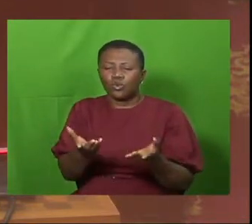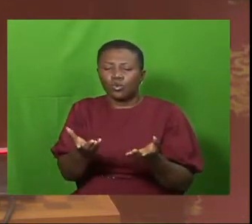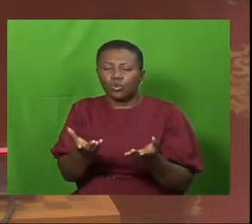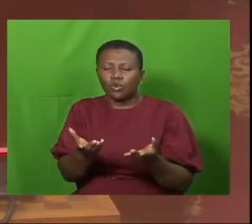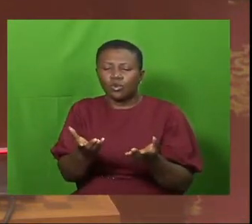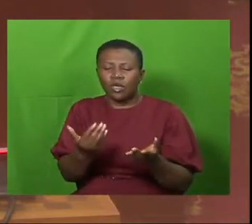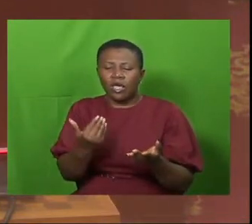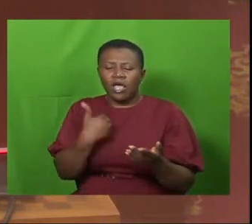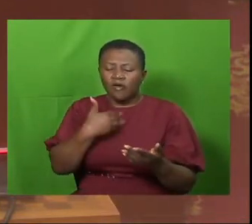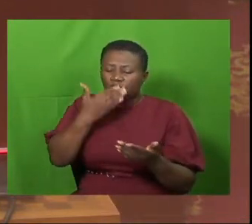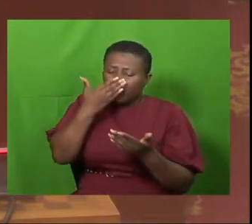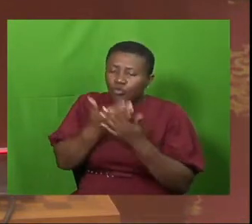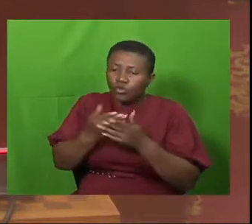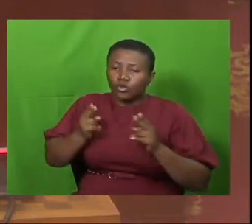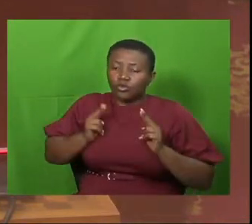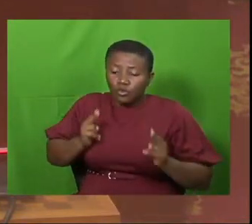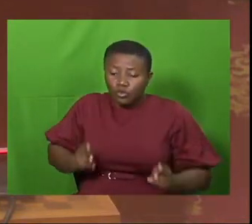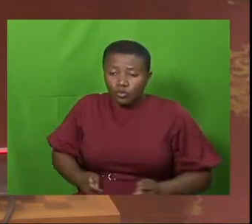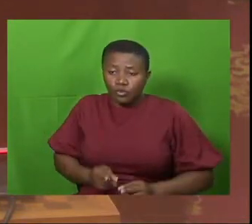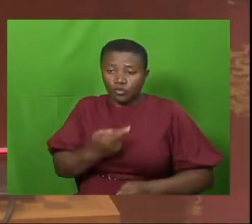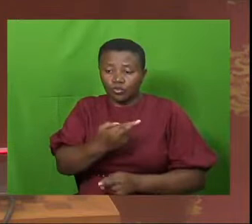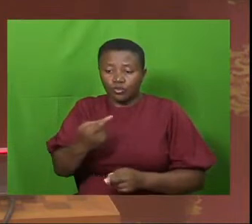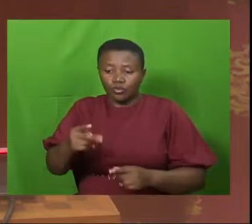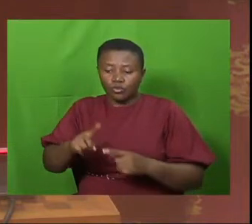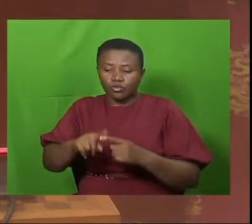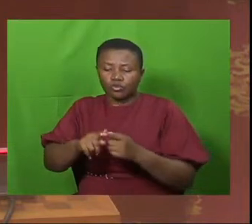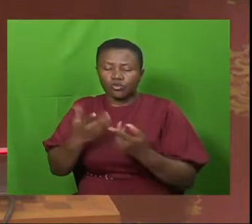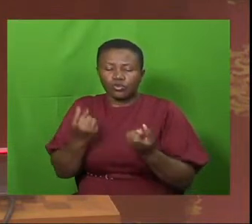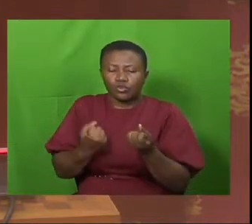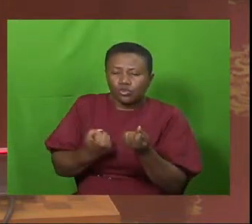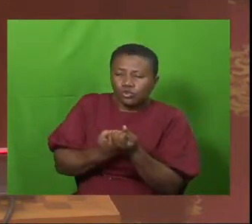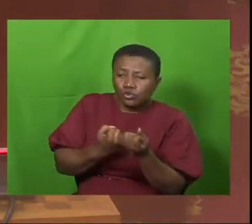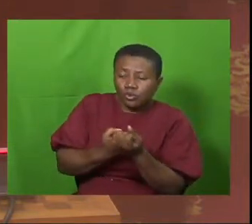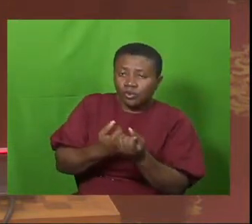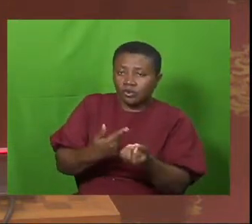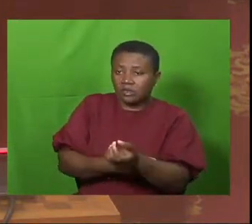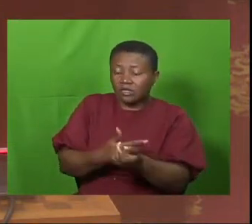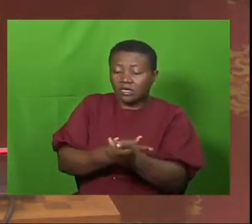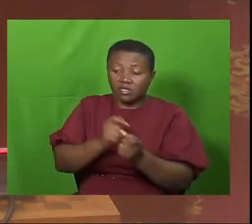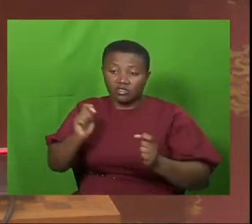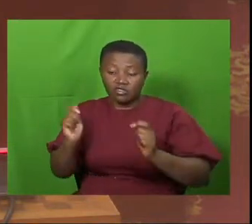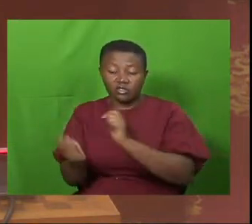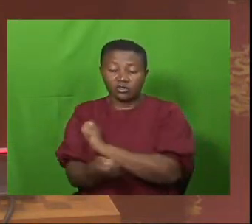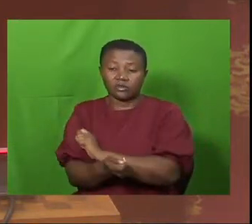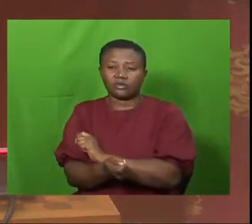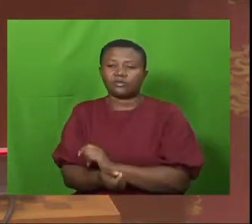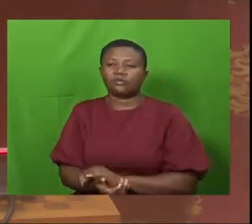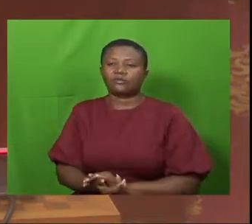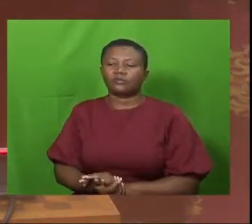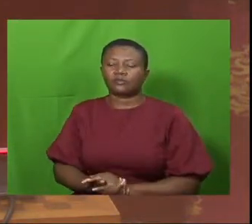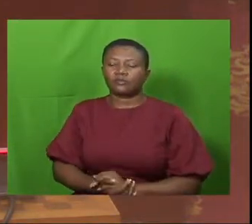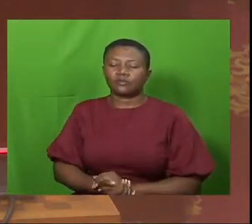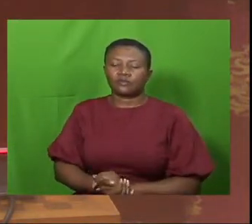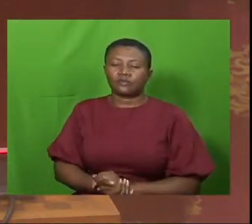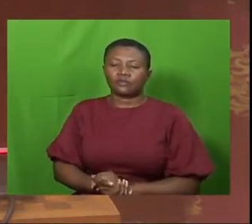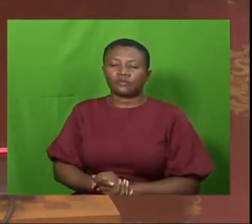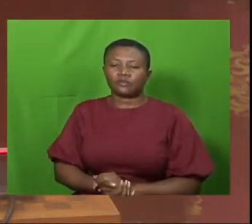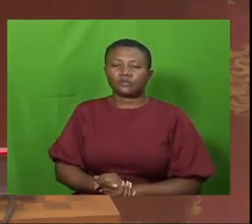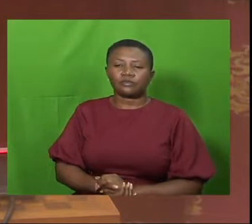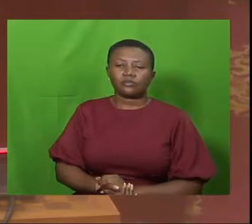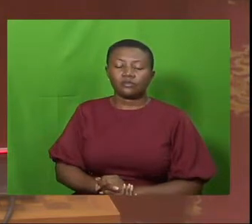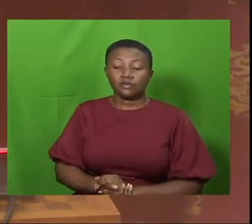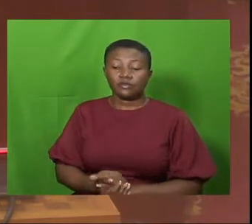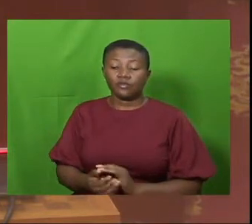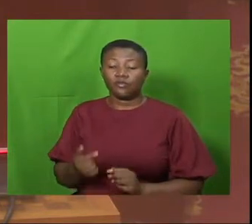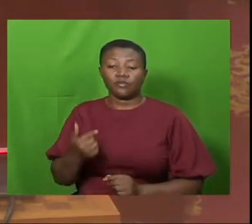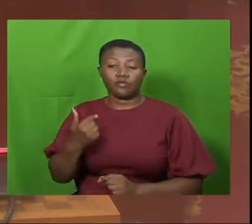human resource to support Ghana's transformation. And finally, Mr. Speaker, I will underscore the emerging